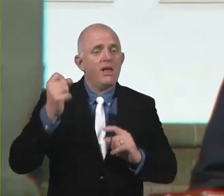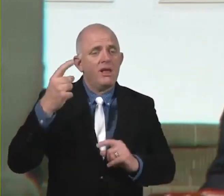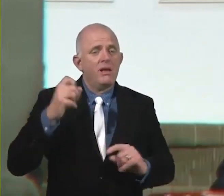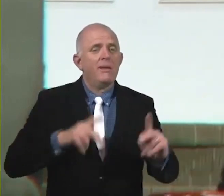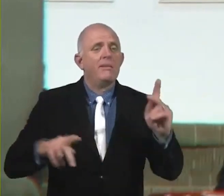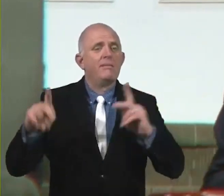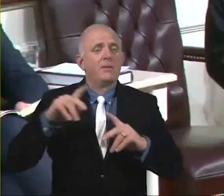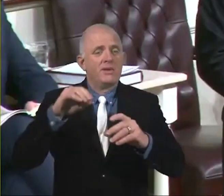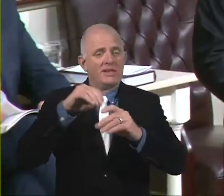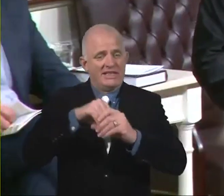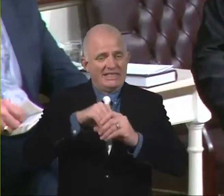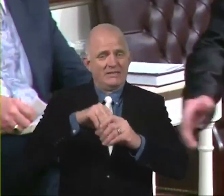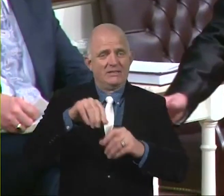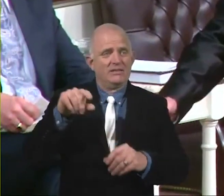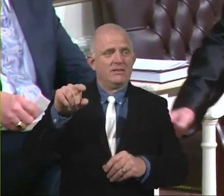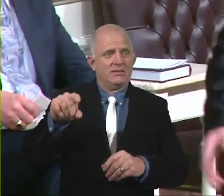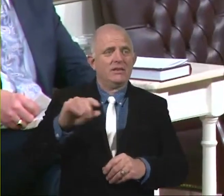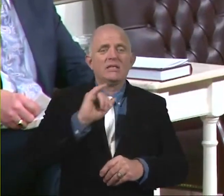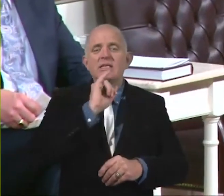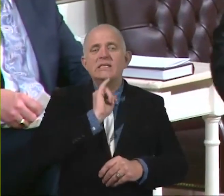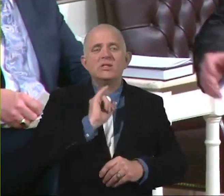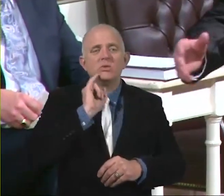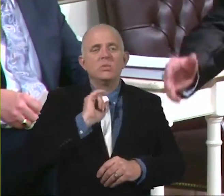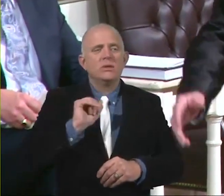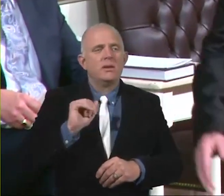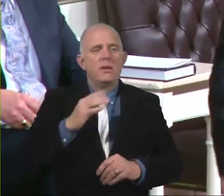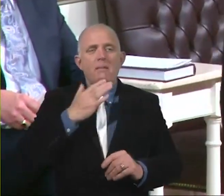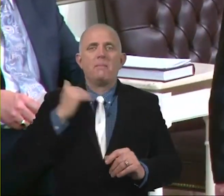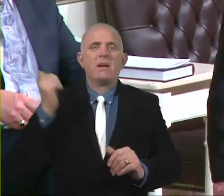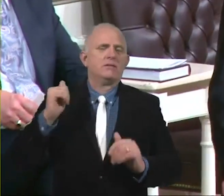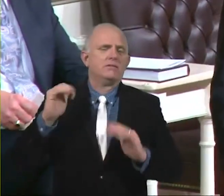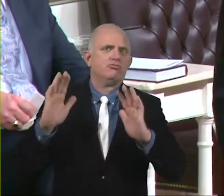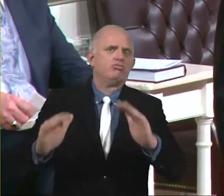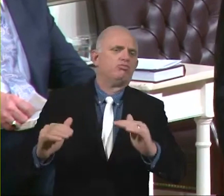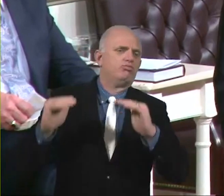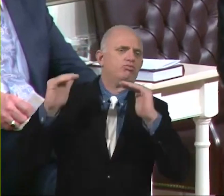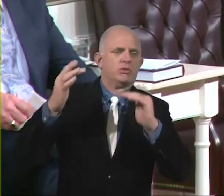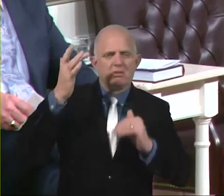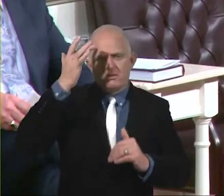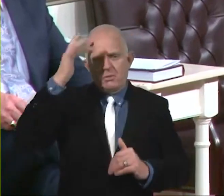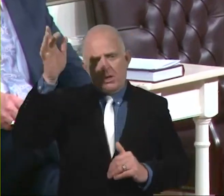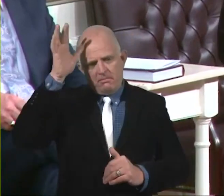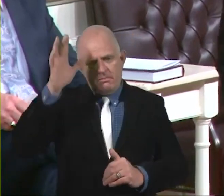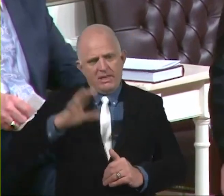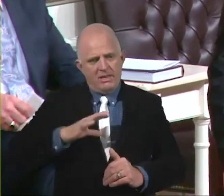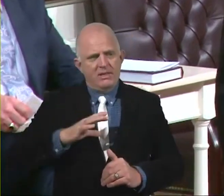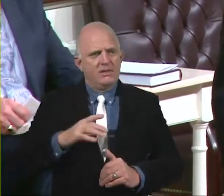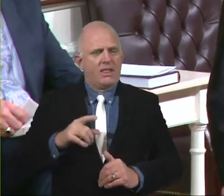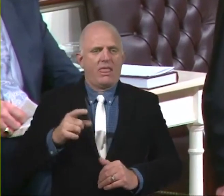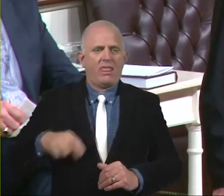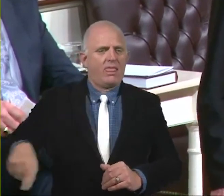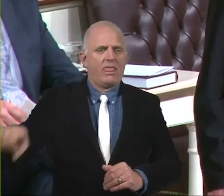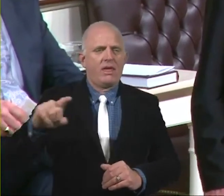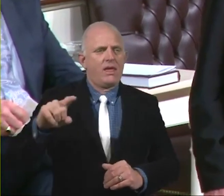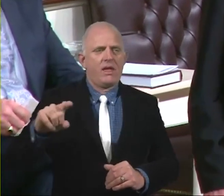Israel, the supposedly godliest and smartest men in the whole land, they didn't know